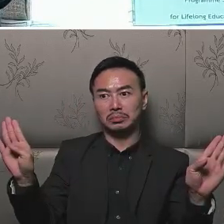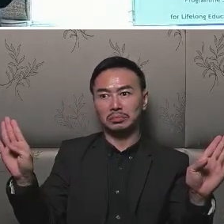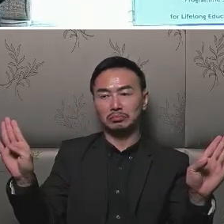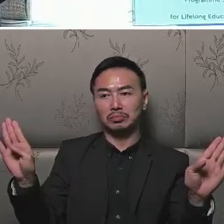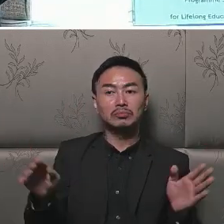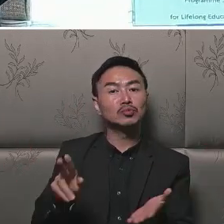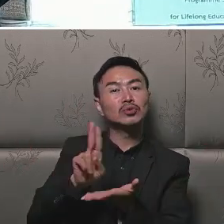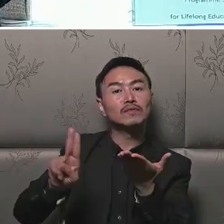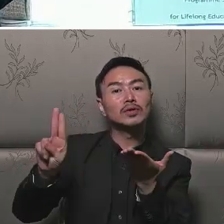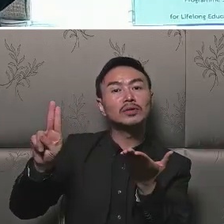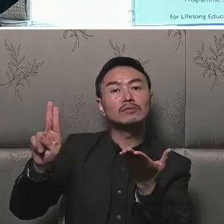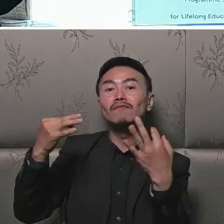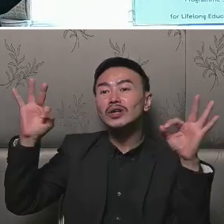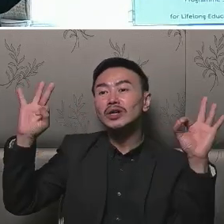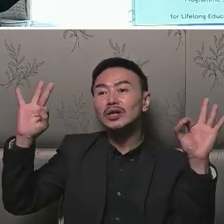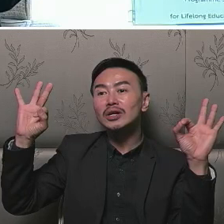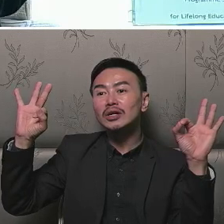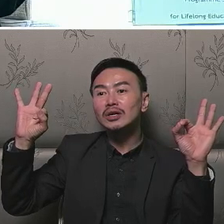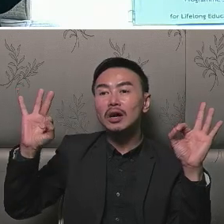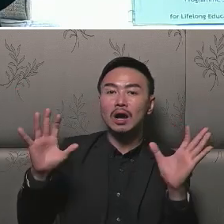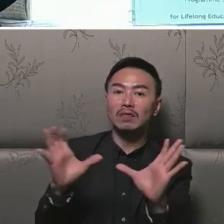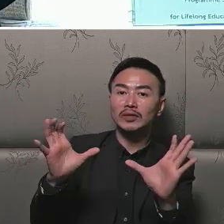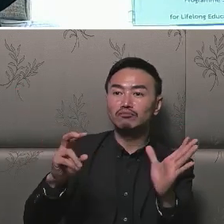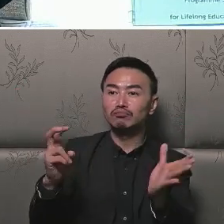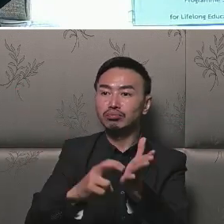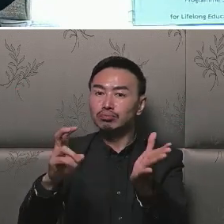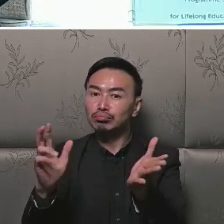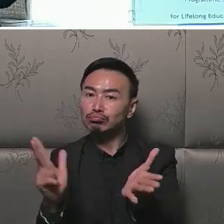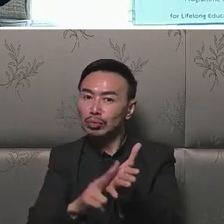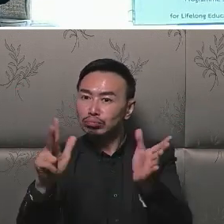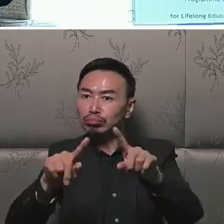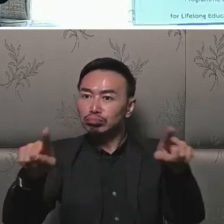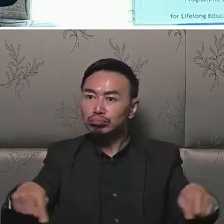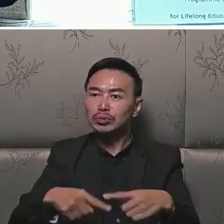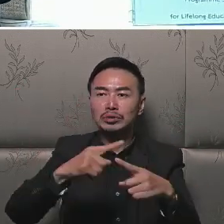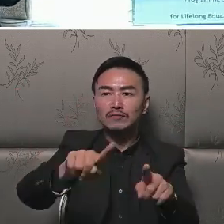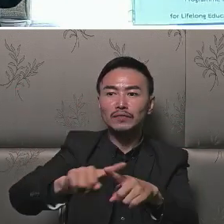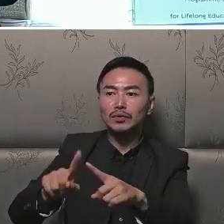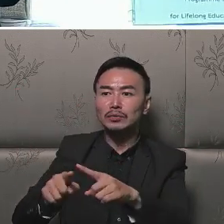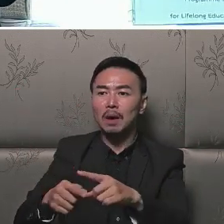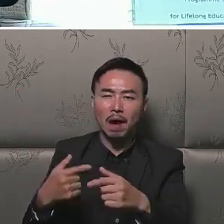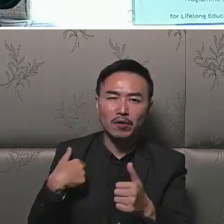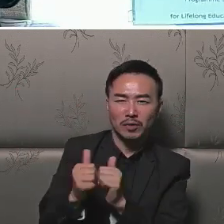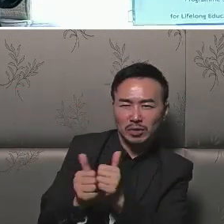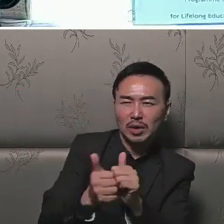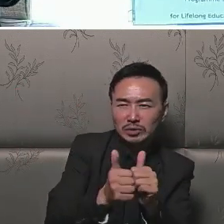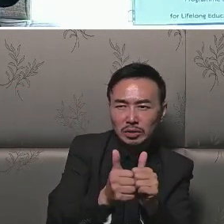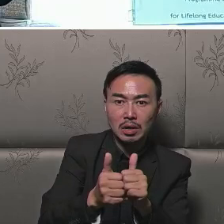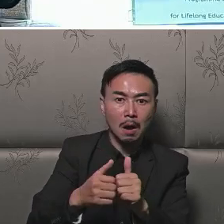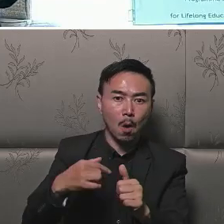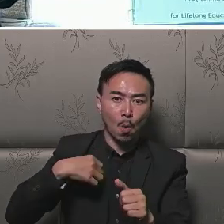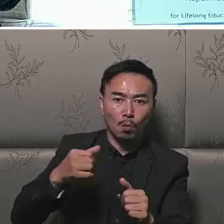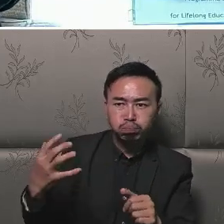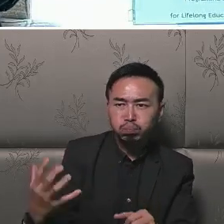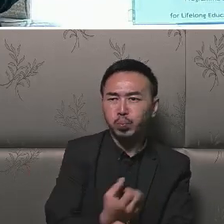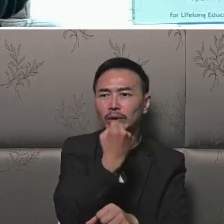they're now being touted as the success. So the society is slow, but it's changing now. It's becoming